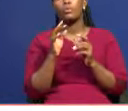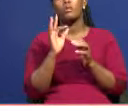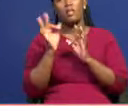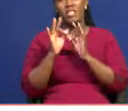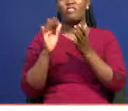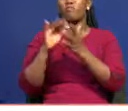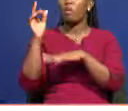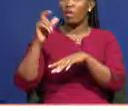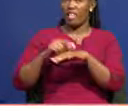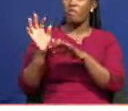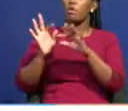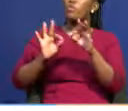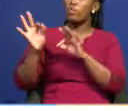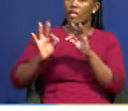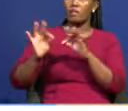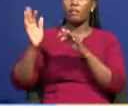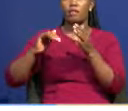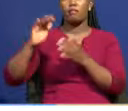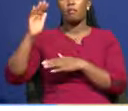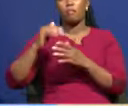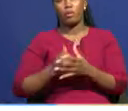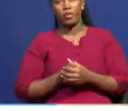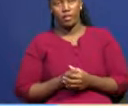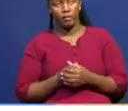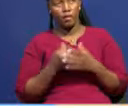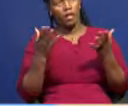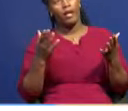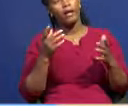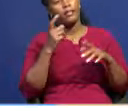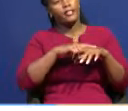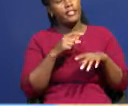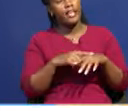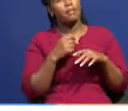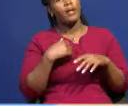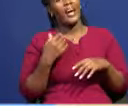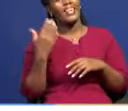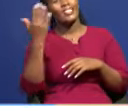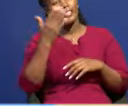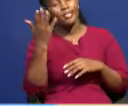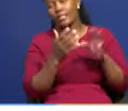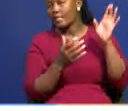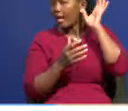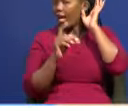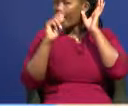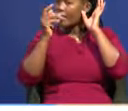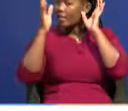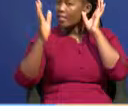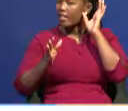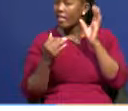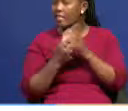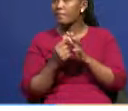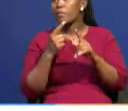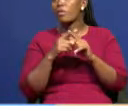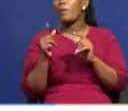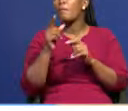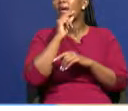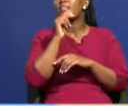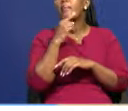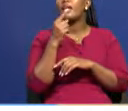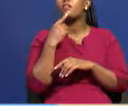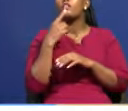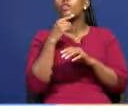able to. I will give you. We have that time. Yep. Let me head over to Philip. While you respond to, you've just heard sentiments from Kenyans there, but the element of James is talking about, it's not